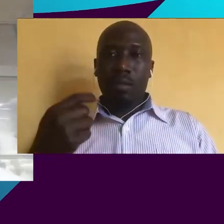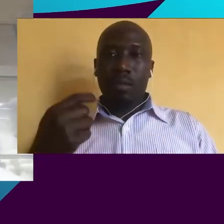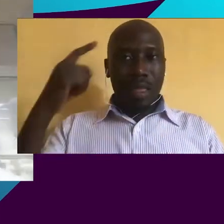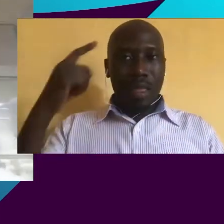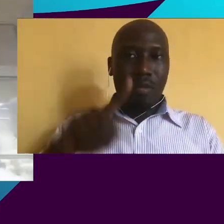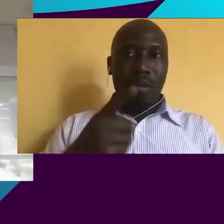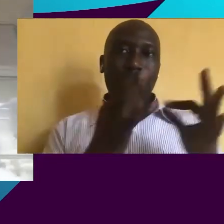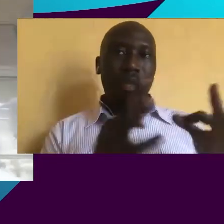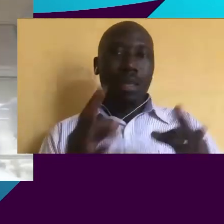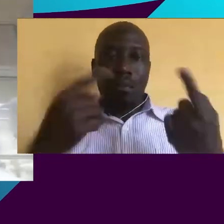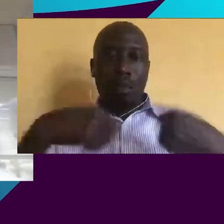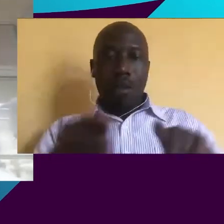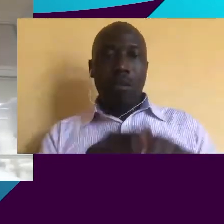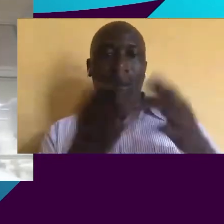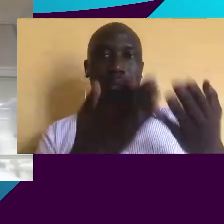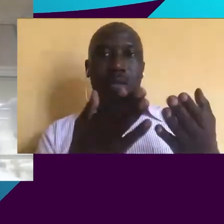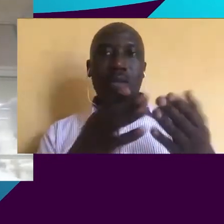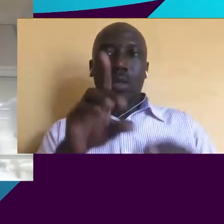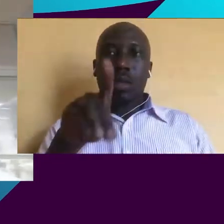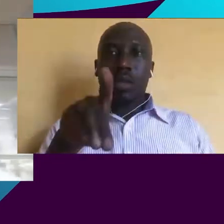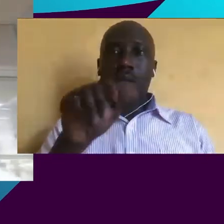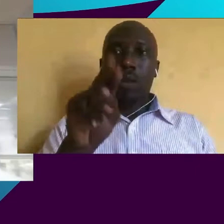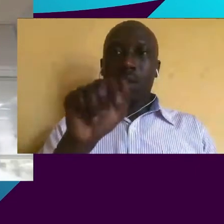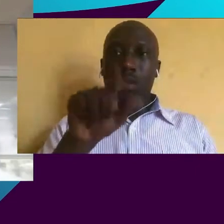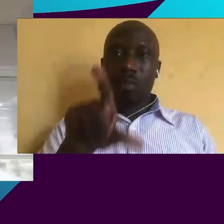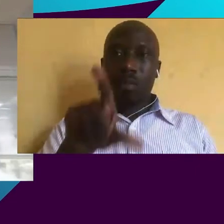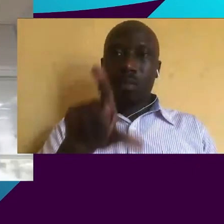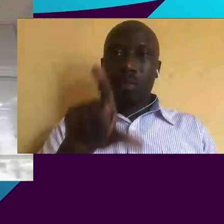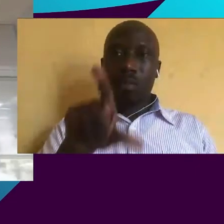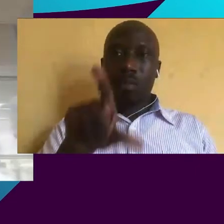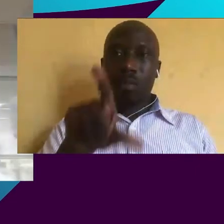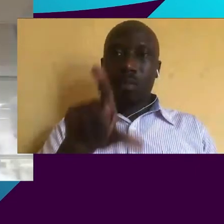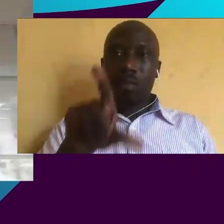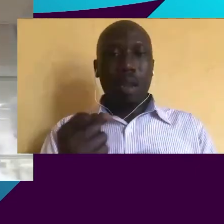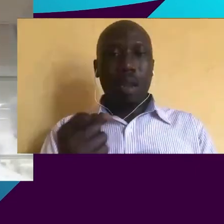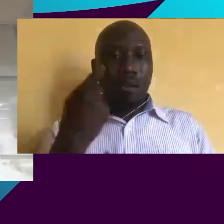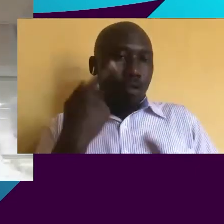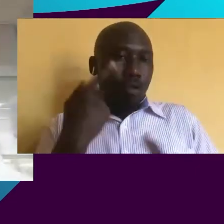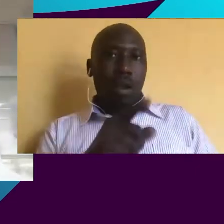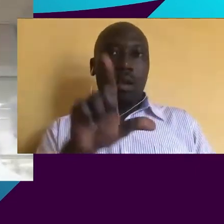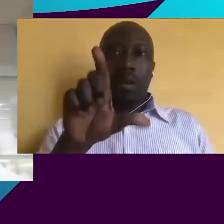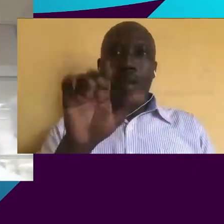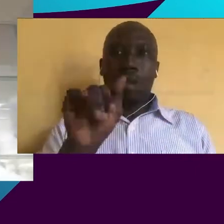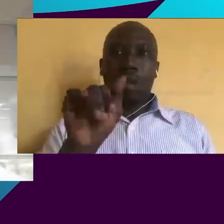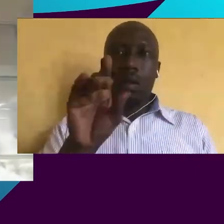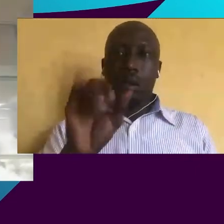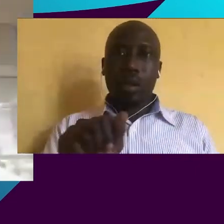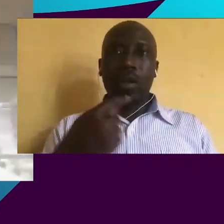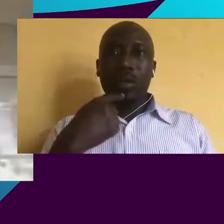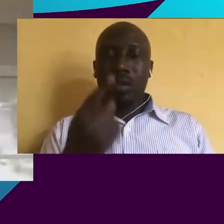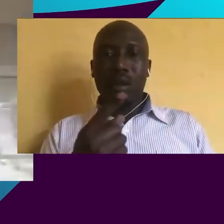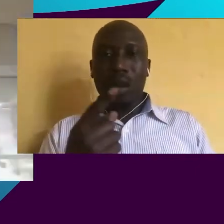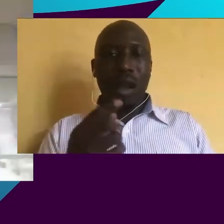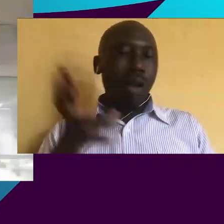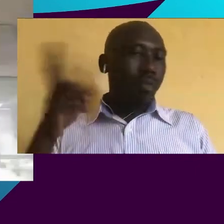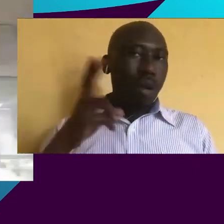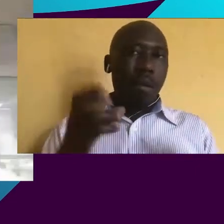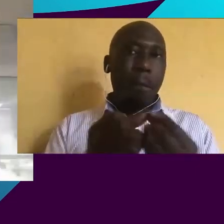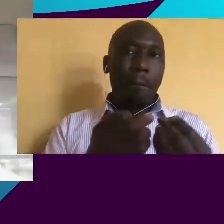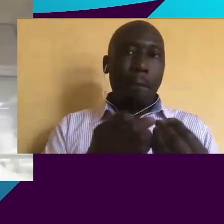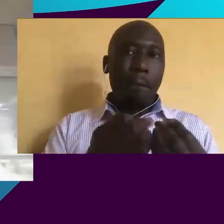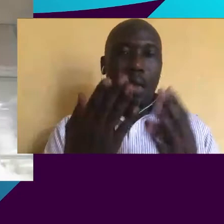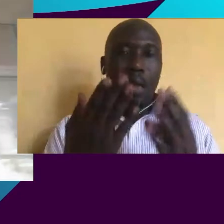this panel could understand from what Lydia was saying, I've had a lot of cannot. Girls are told